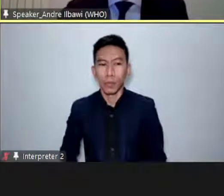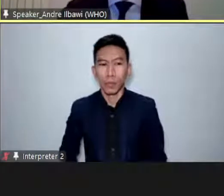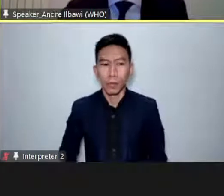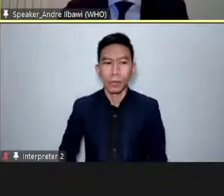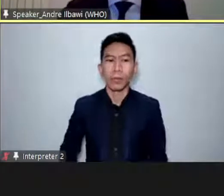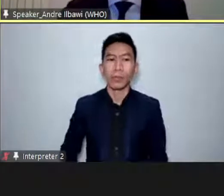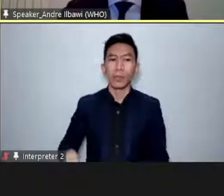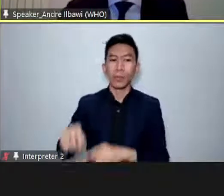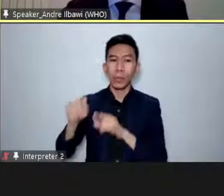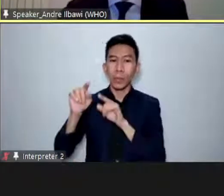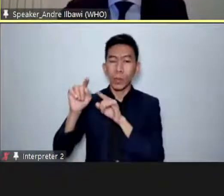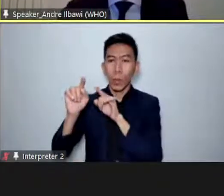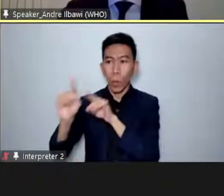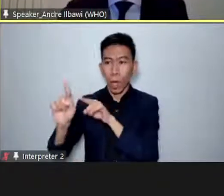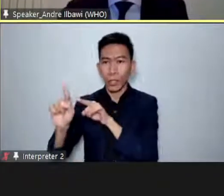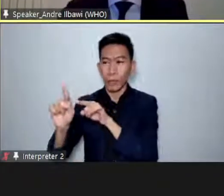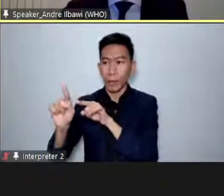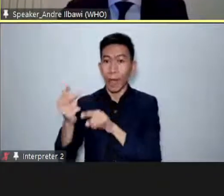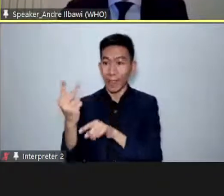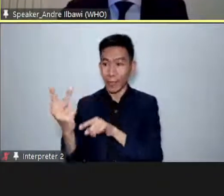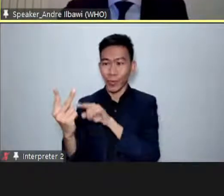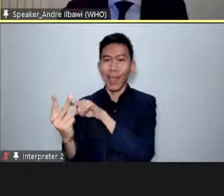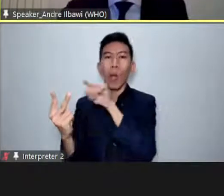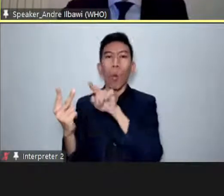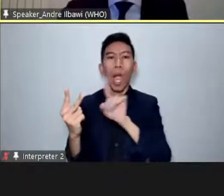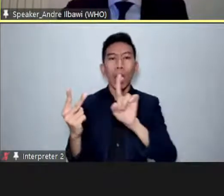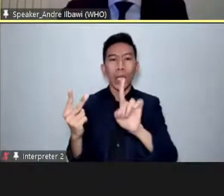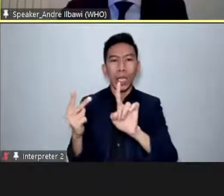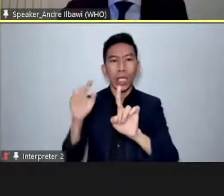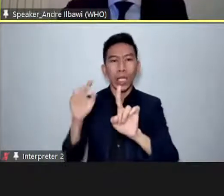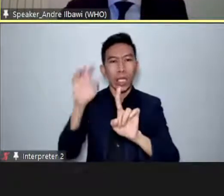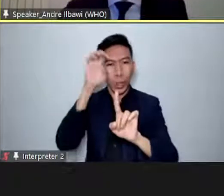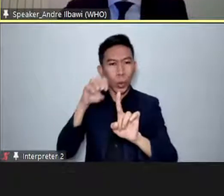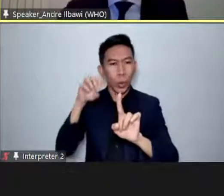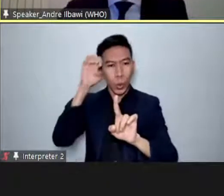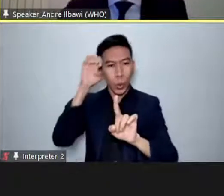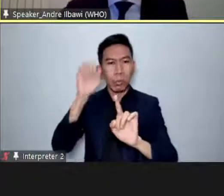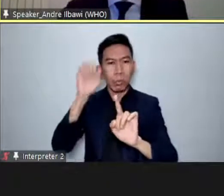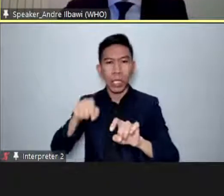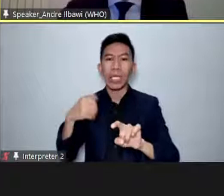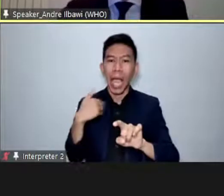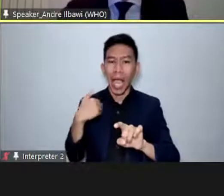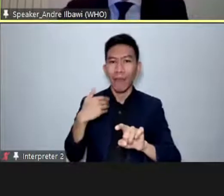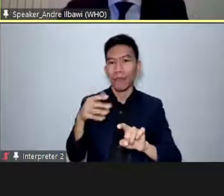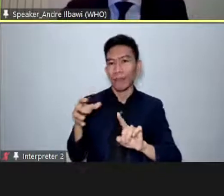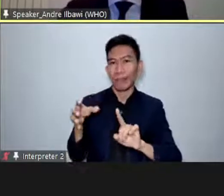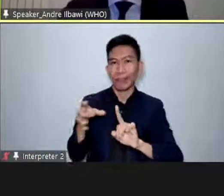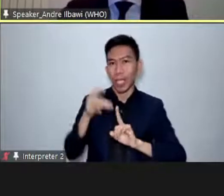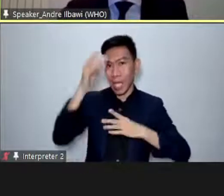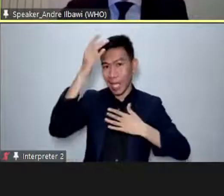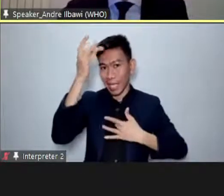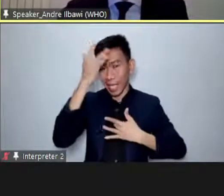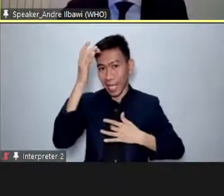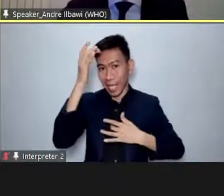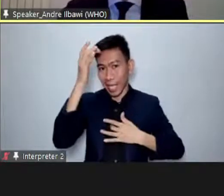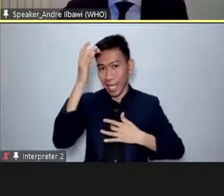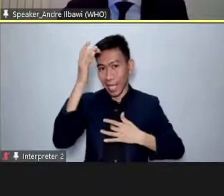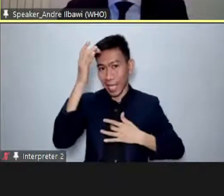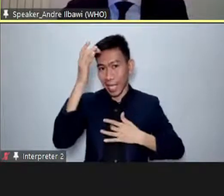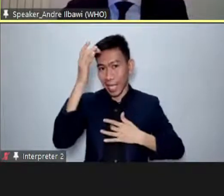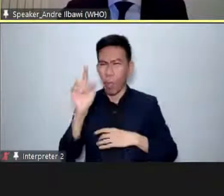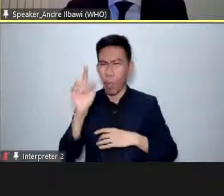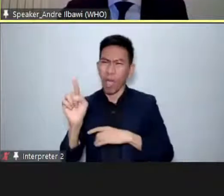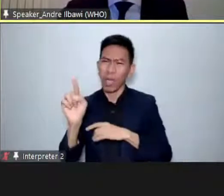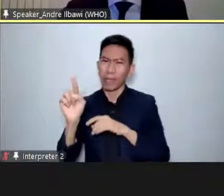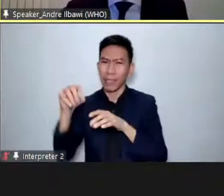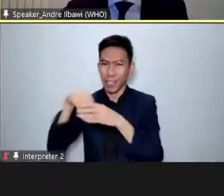people living in Europe or in the Americas will develop cancer in their lifetime. 1 in 2 or 1 in 3. This is clearly a disease that